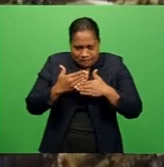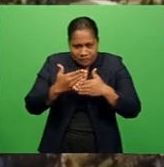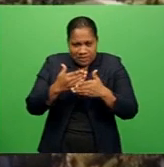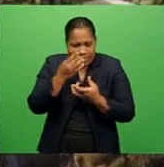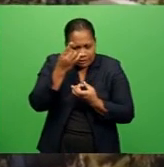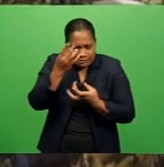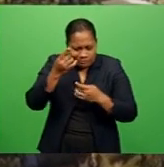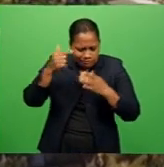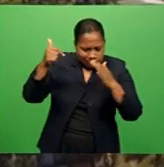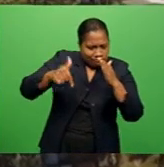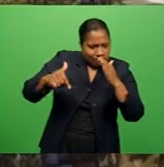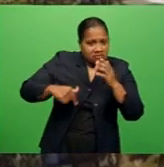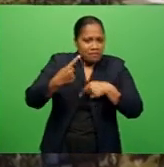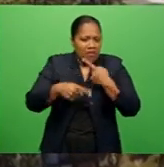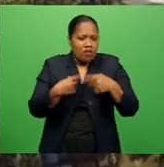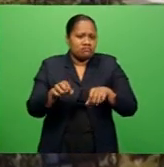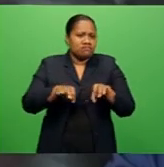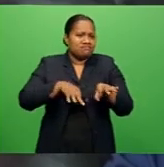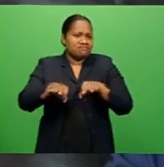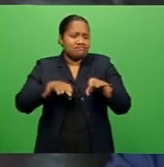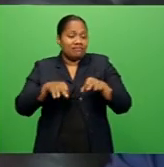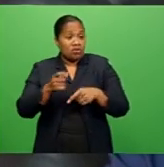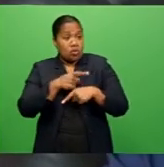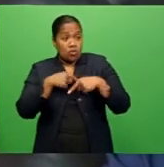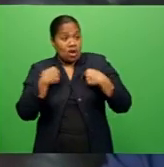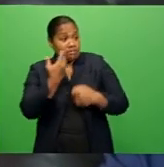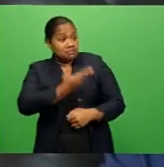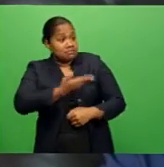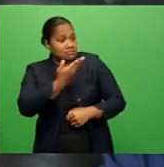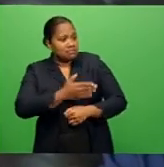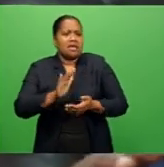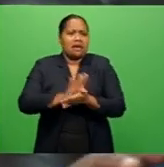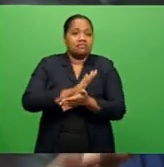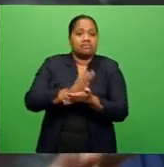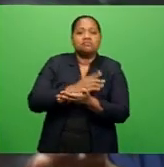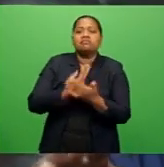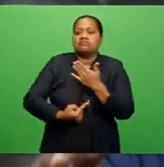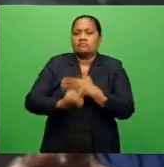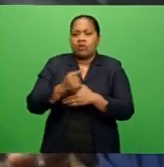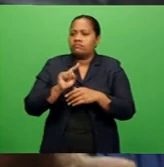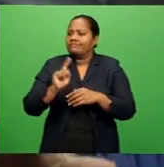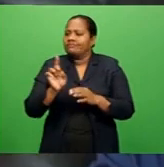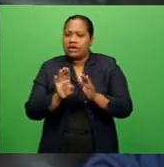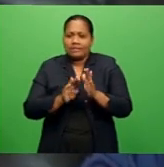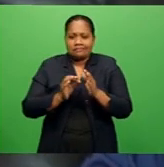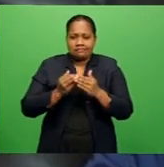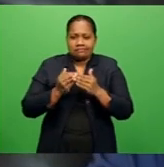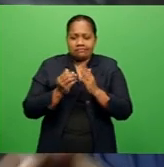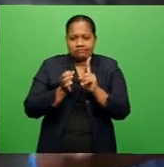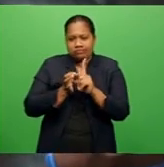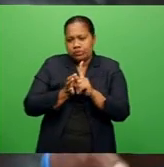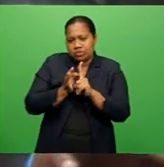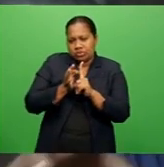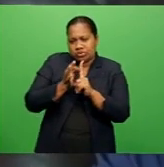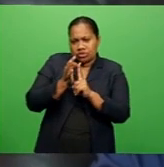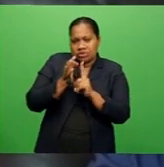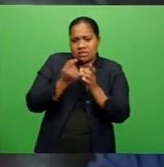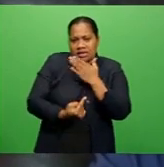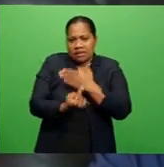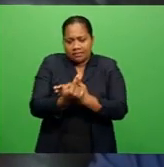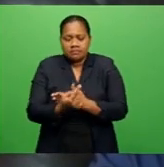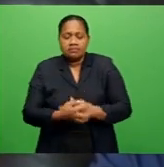happy with what has progressed thus far. We have stabilized the situation. We have brought